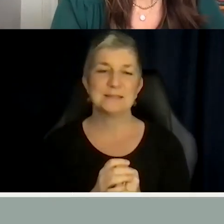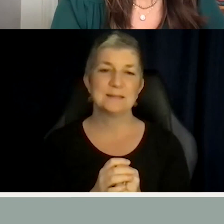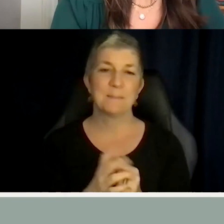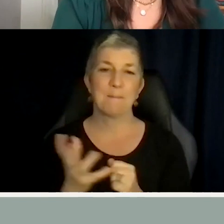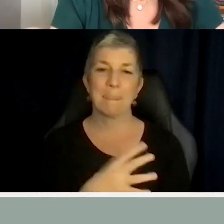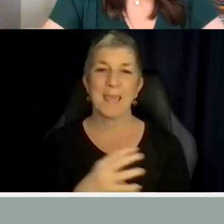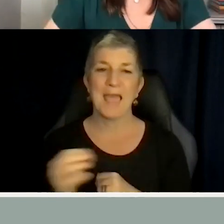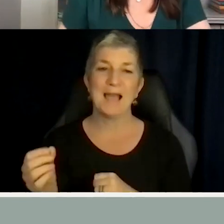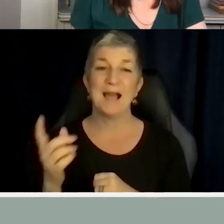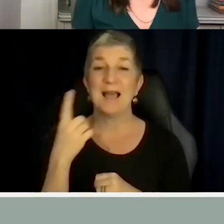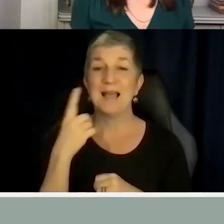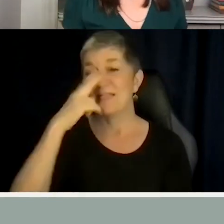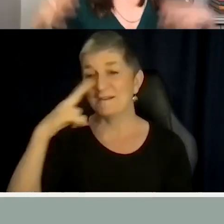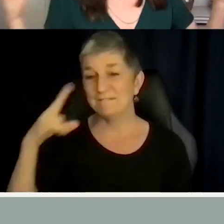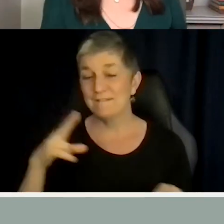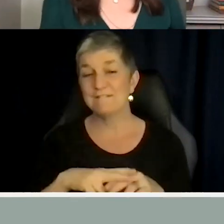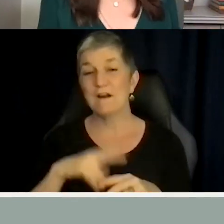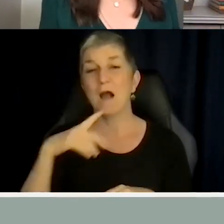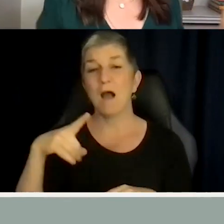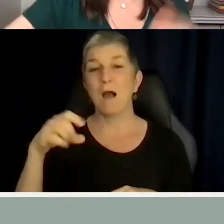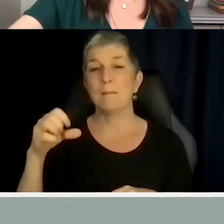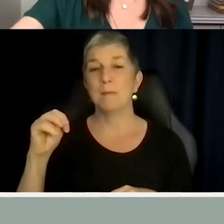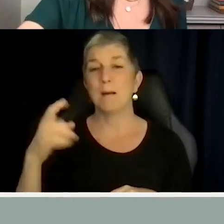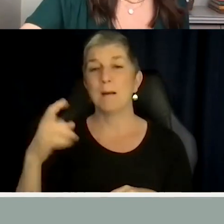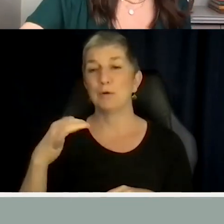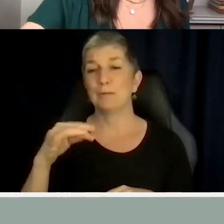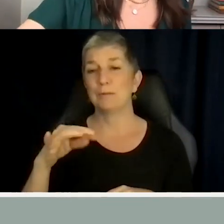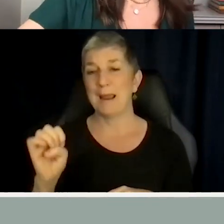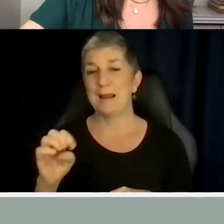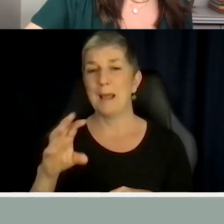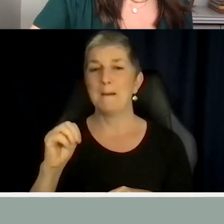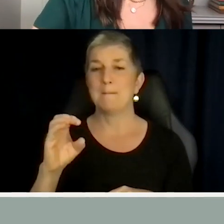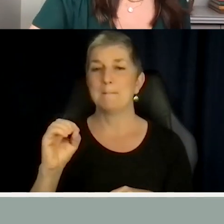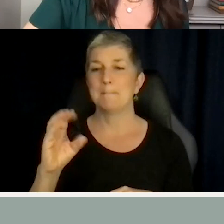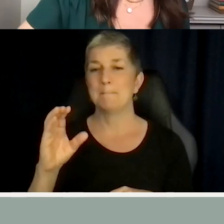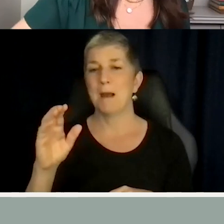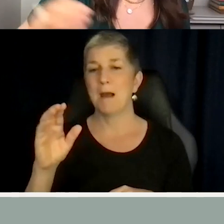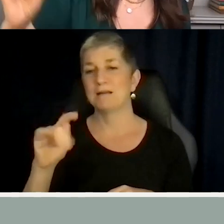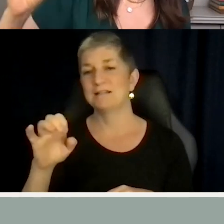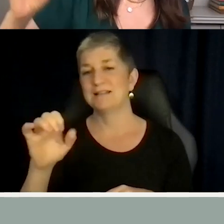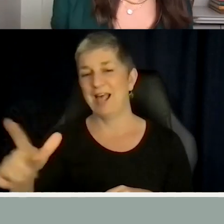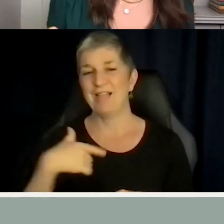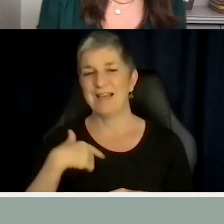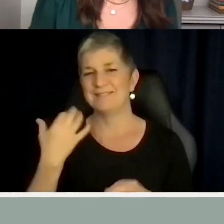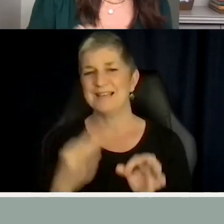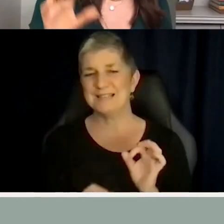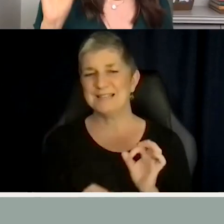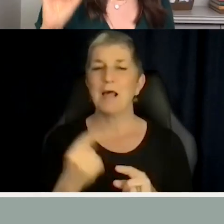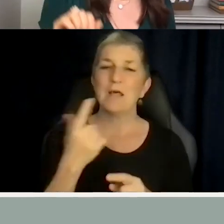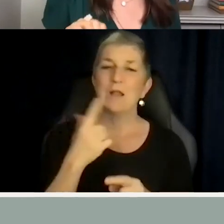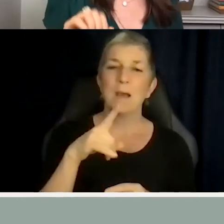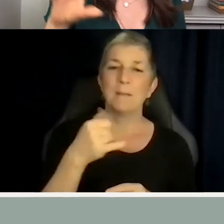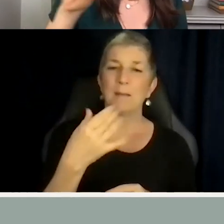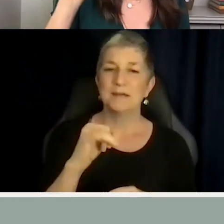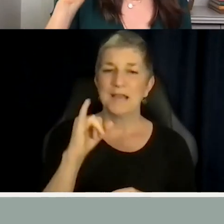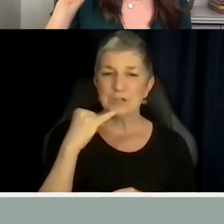And just for fun, a pomegranate mocktail. I love this one. Super simple. A little bit of pomegranate juice, a little